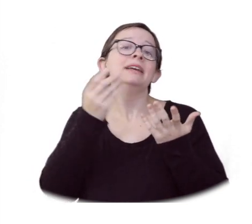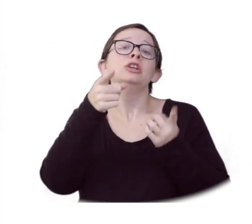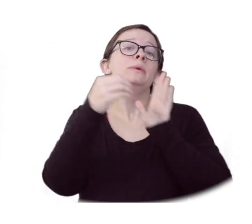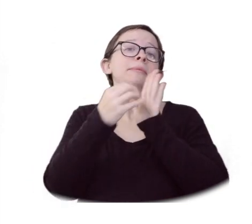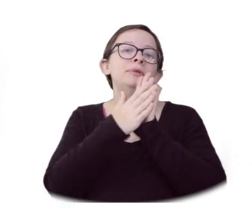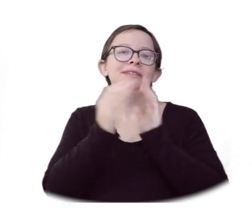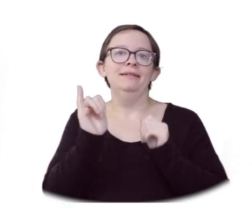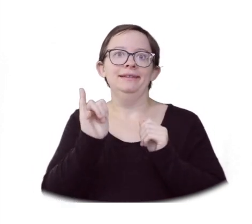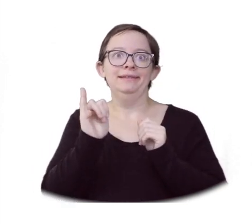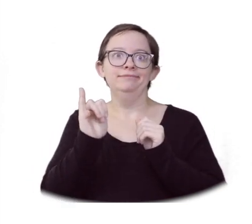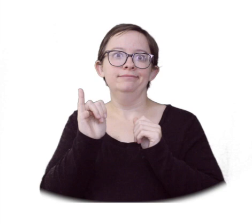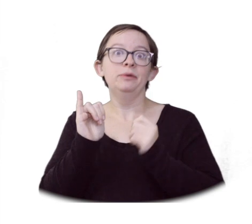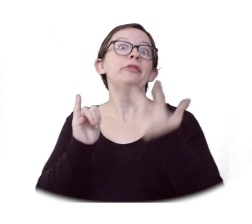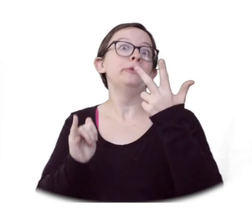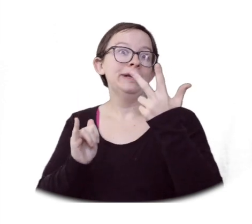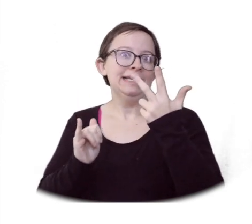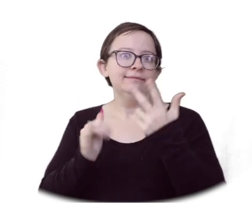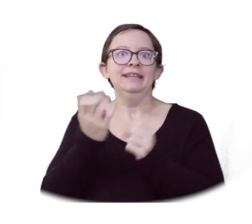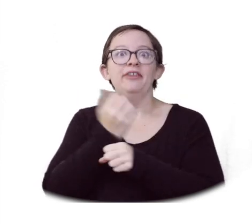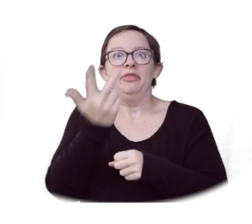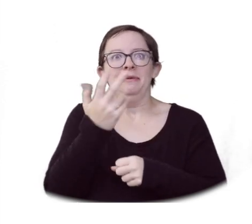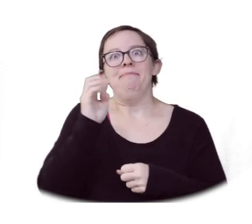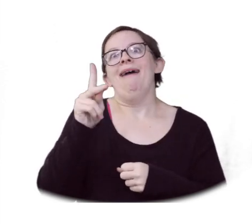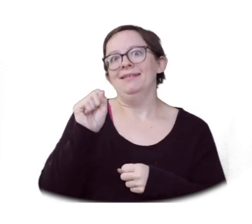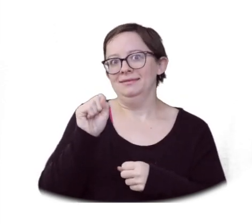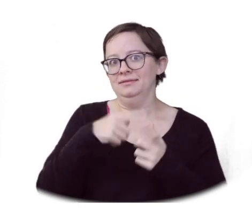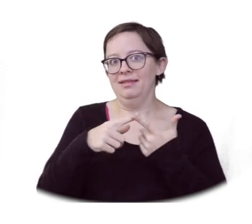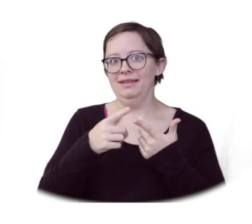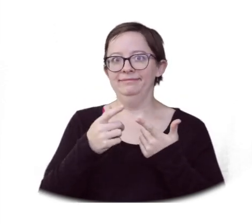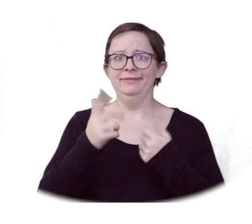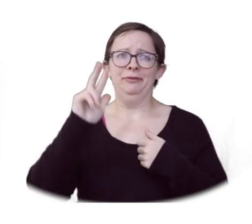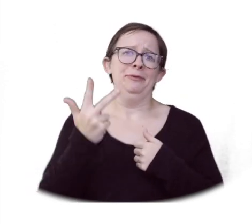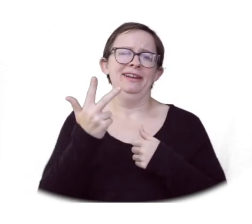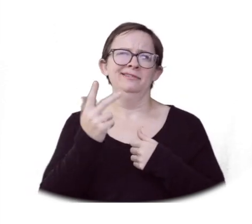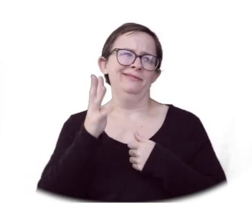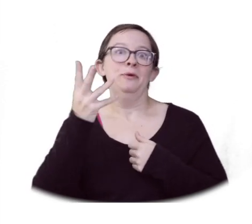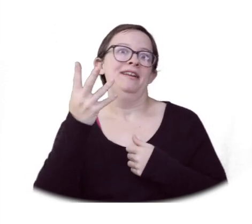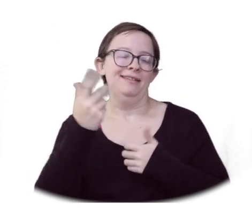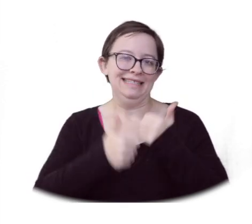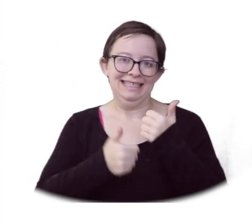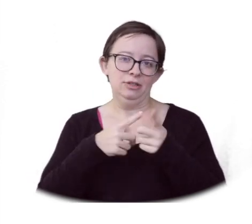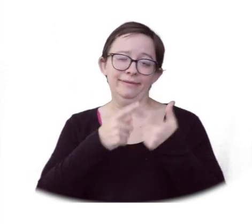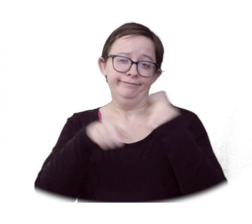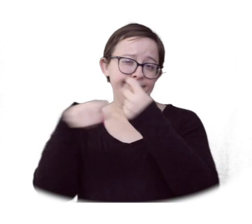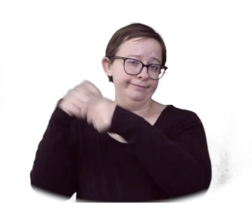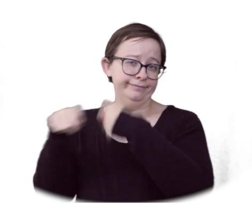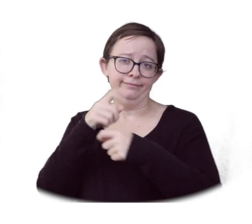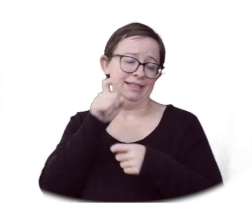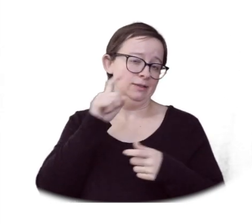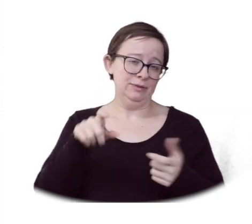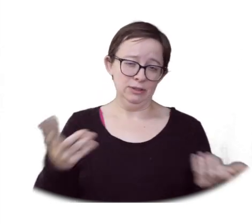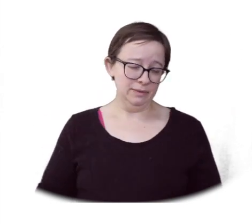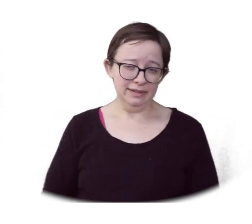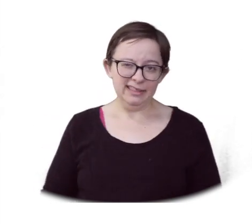they're cheap. And you can put down, like I put down 3, get 3 packs of them, and then you can just, they're $3 or $4. You can